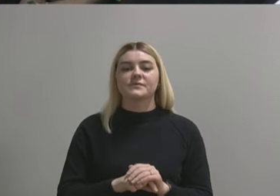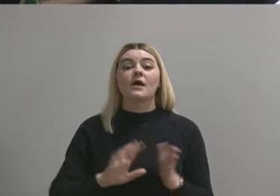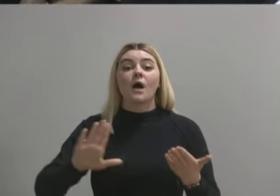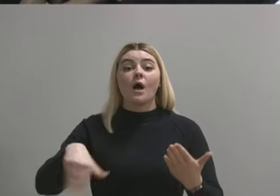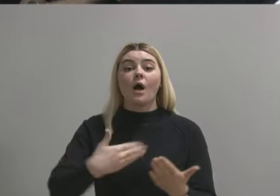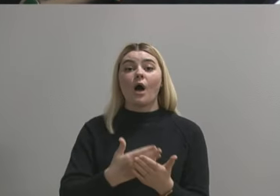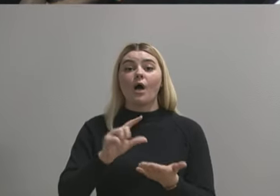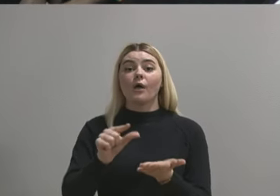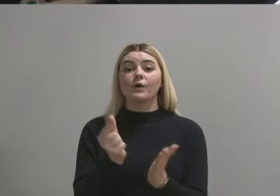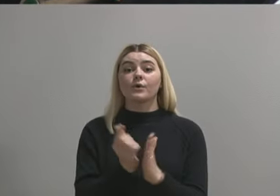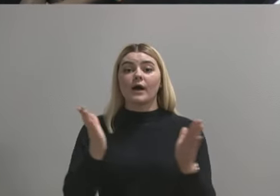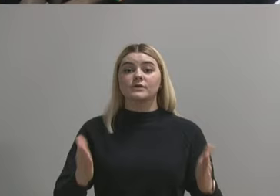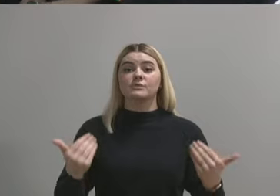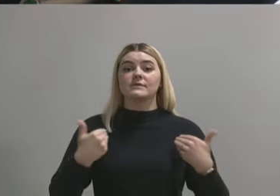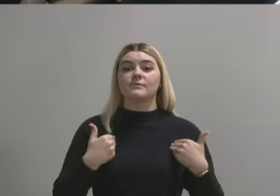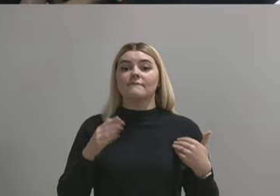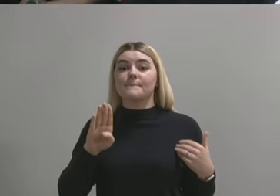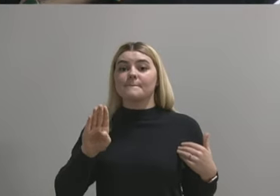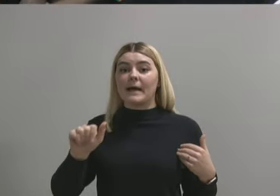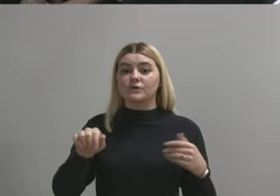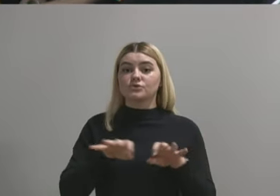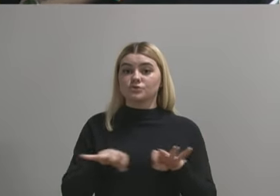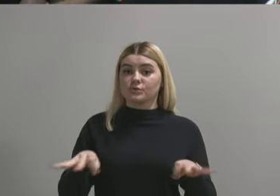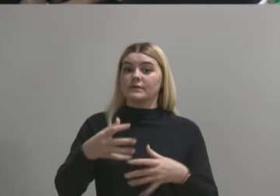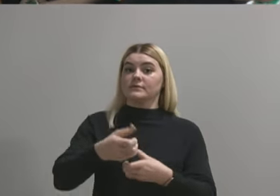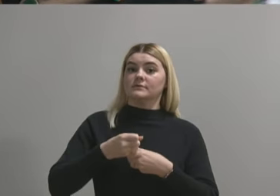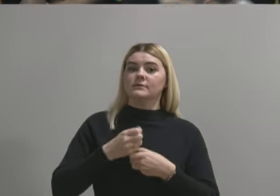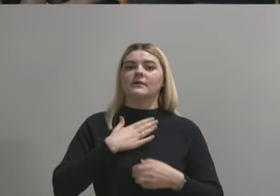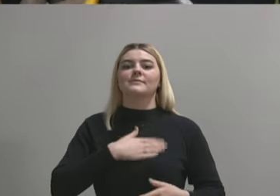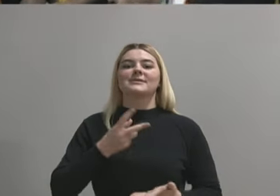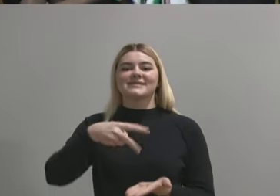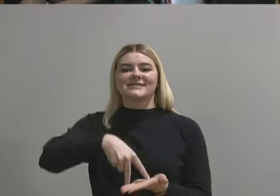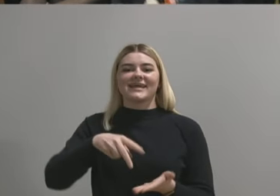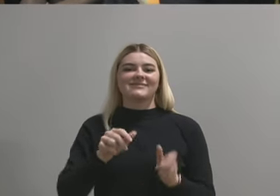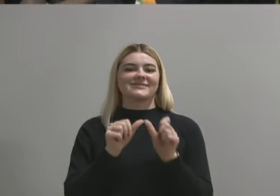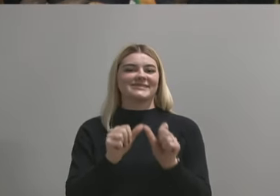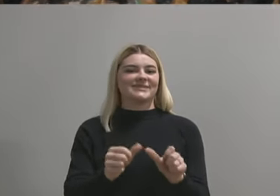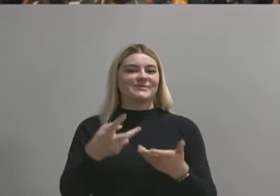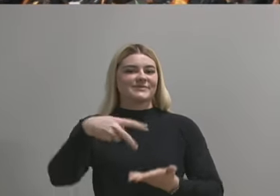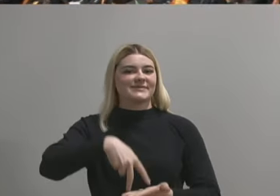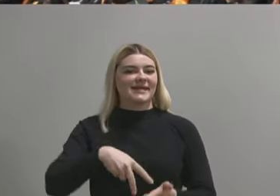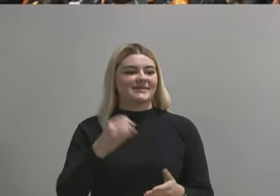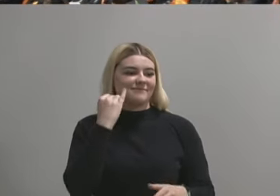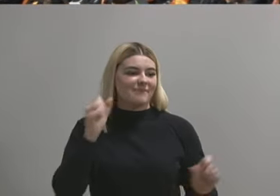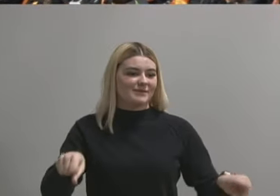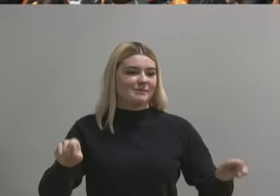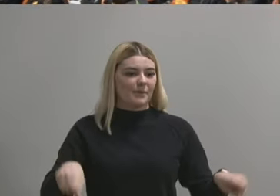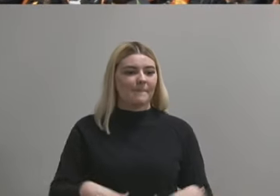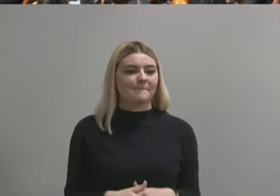degree, please rise if able and remain standing.